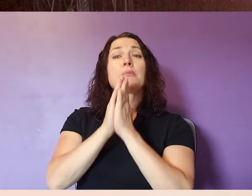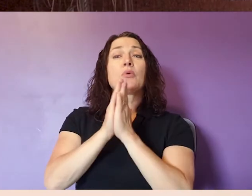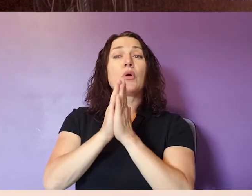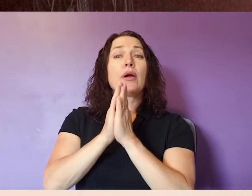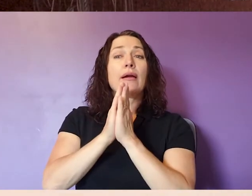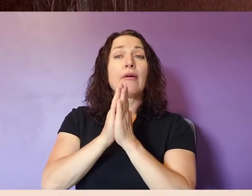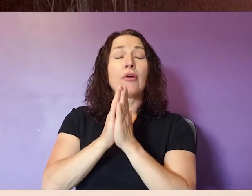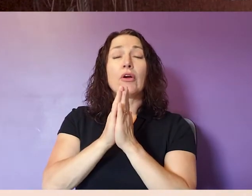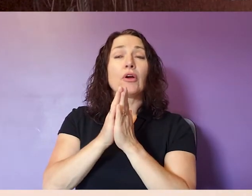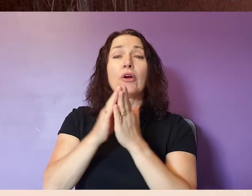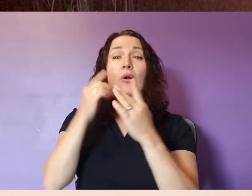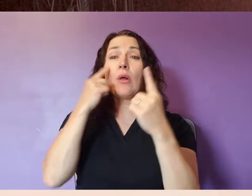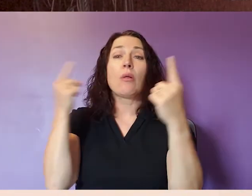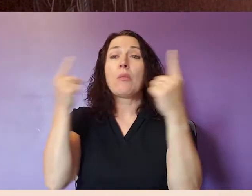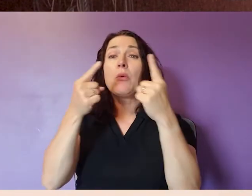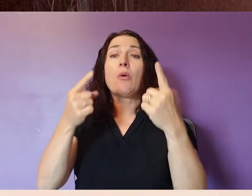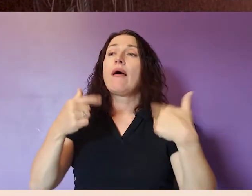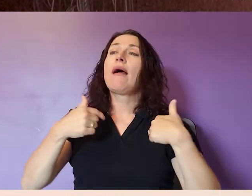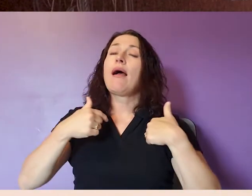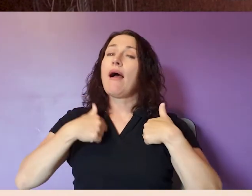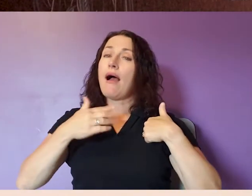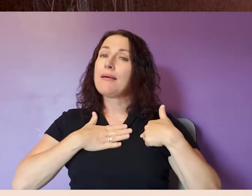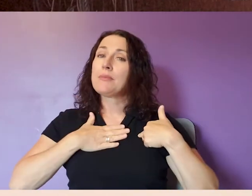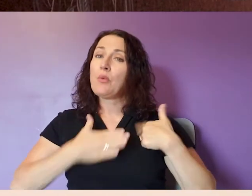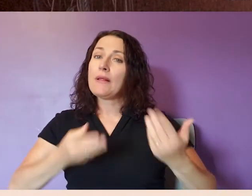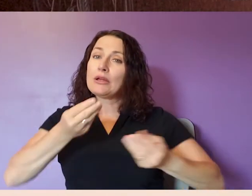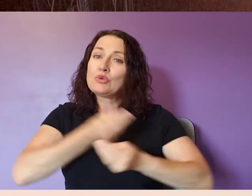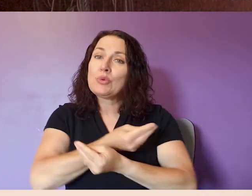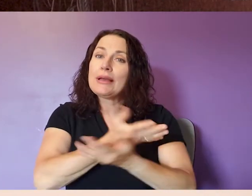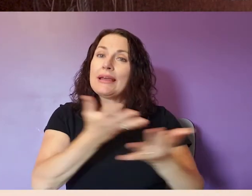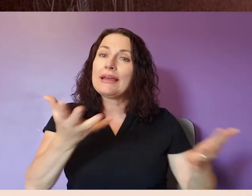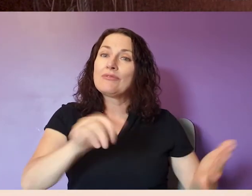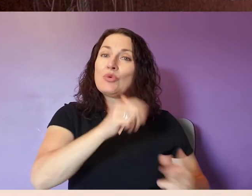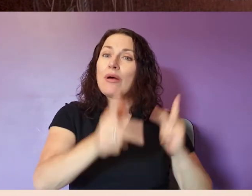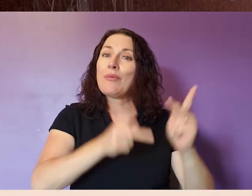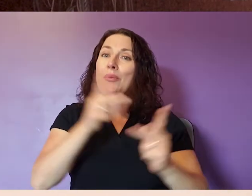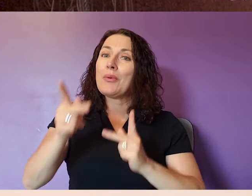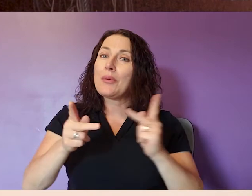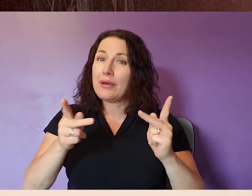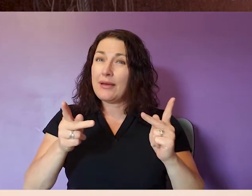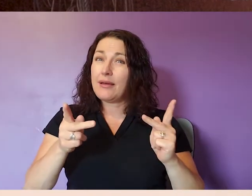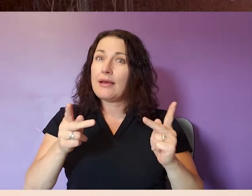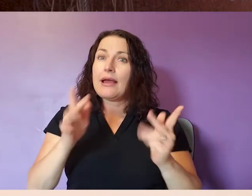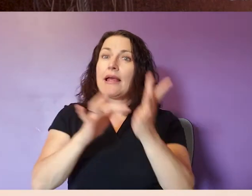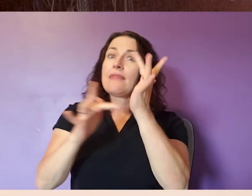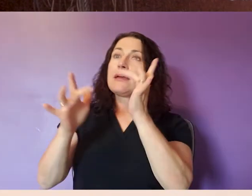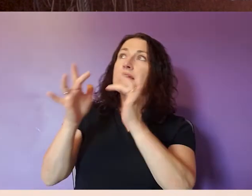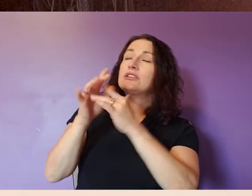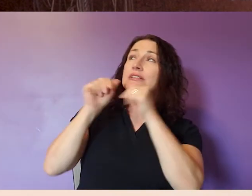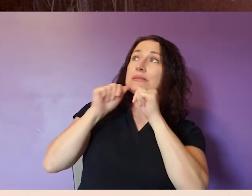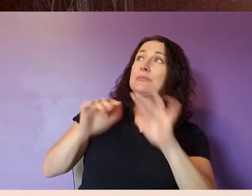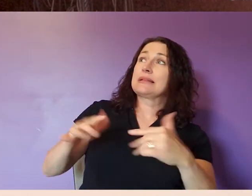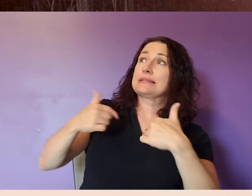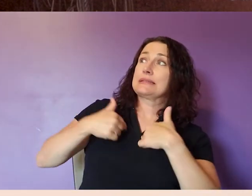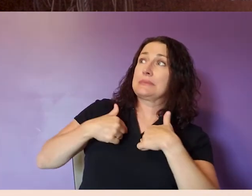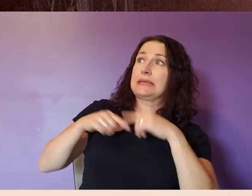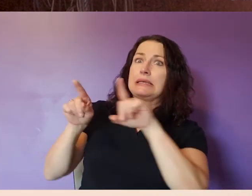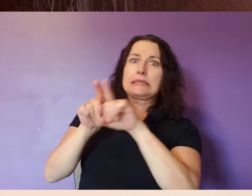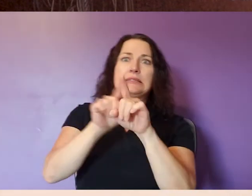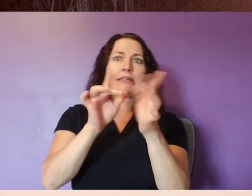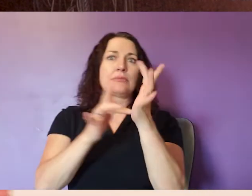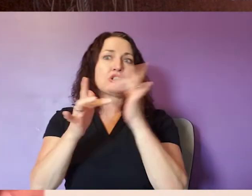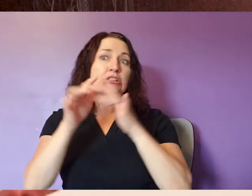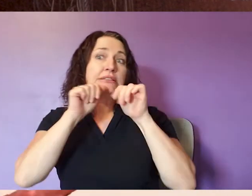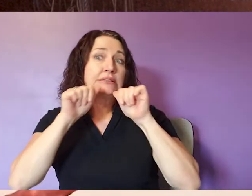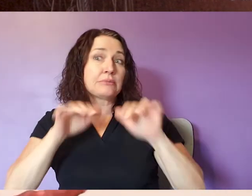fruitfulness that i offer to others that jesus blesses me as he blessed the eucharist